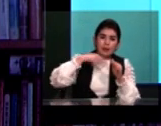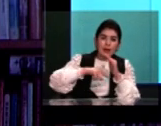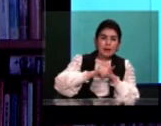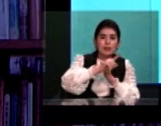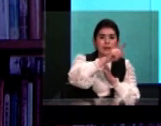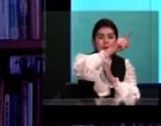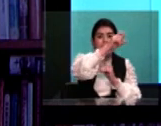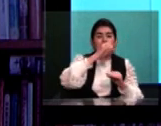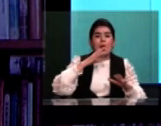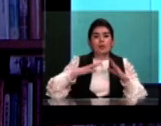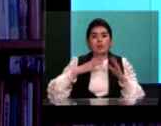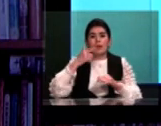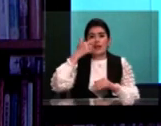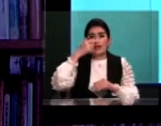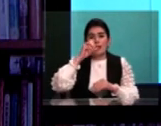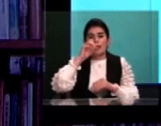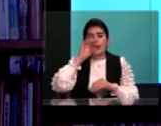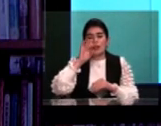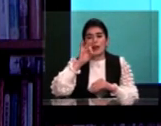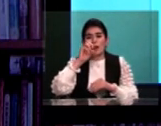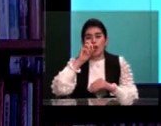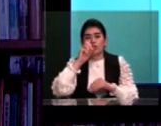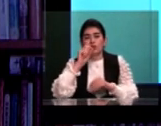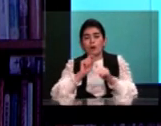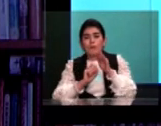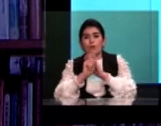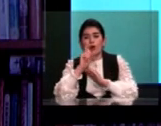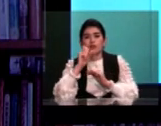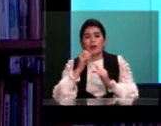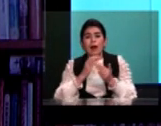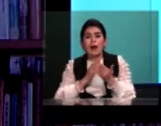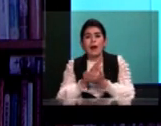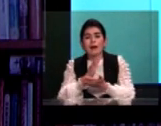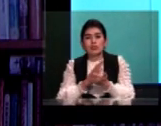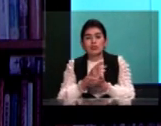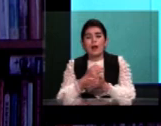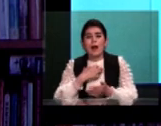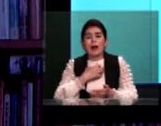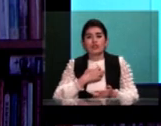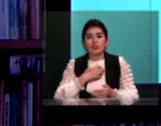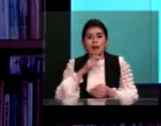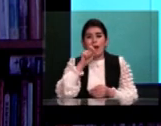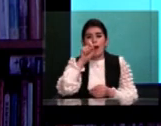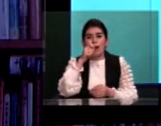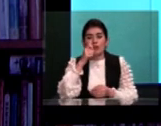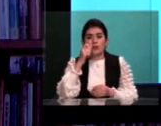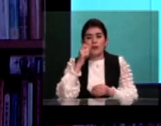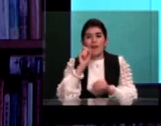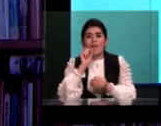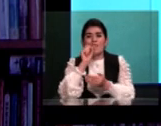yerda generator ishga tushadi. Demak, mana bu yerdagi fotoelement asosan elektron kalit